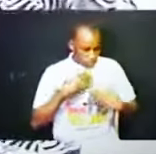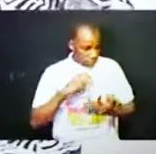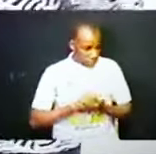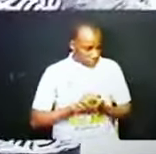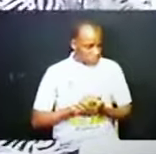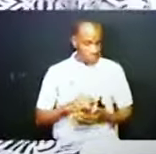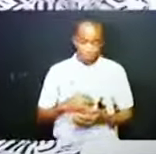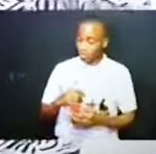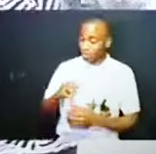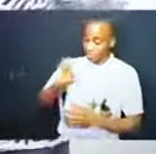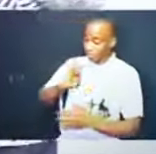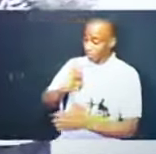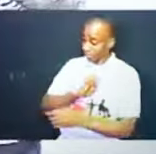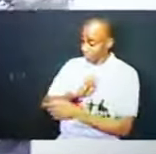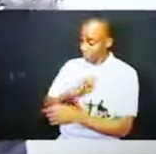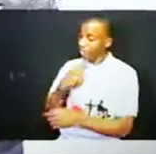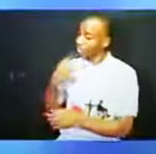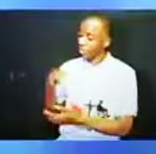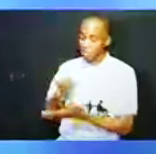Hey,